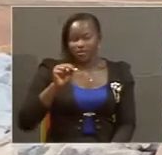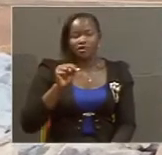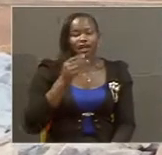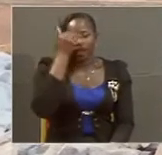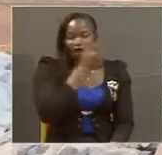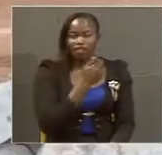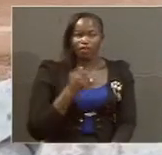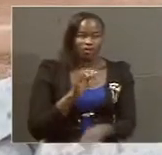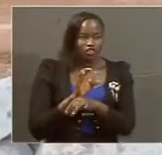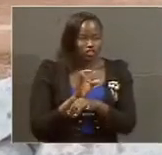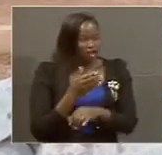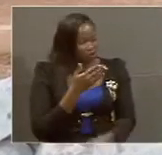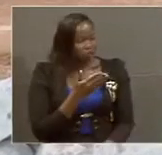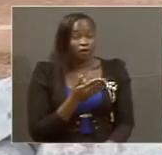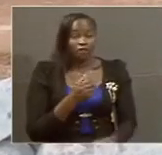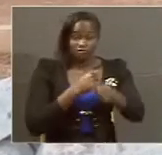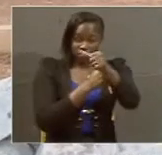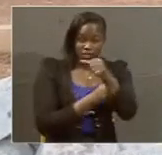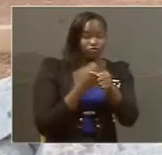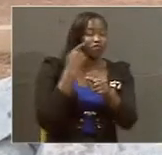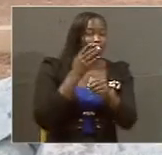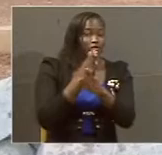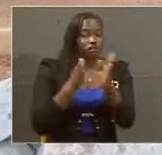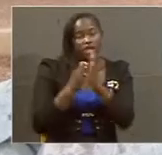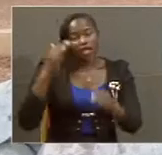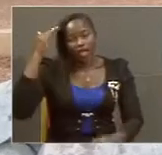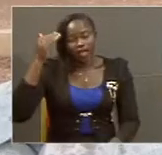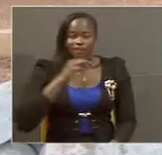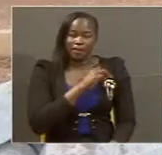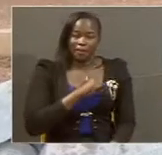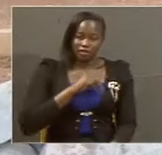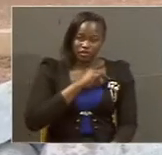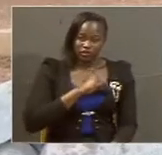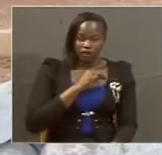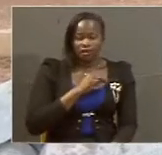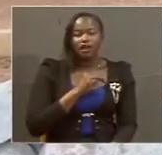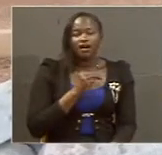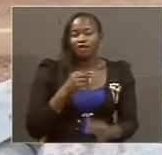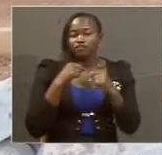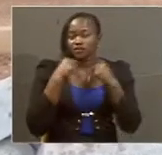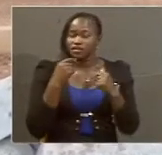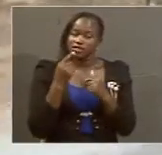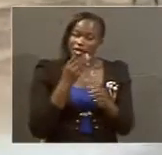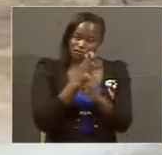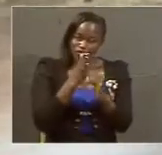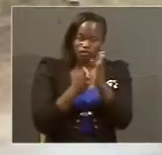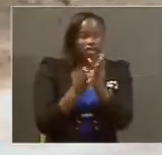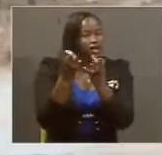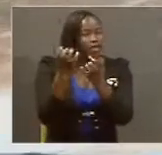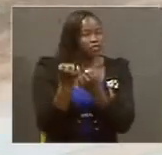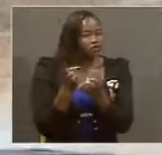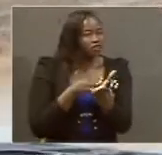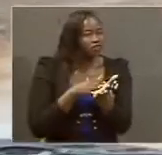Town Council. According to the head of the mission, Father Remy Nyengere, the construction is expected to